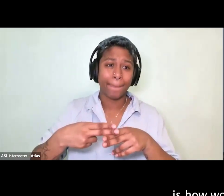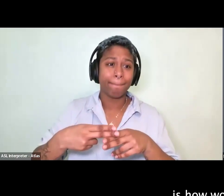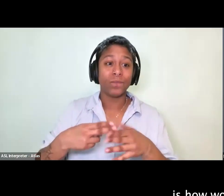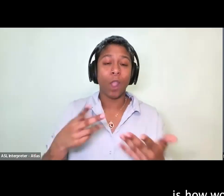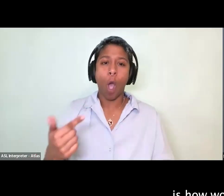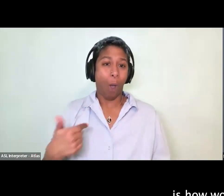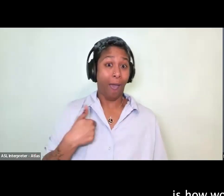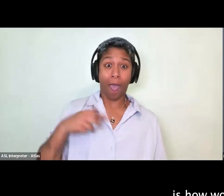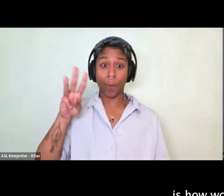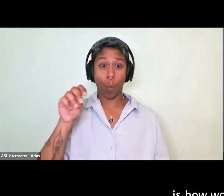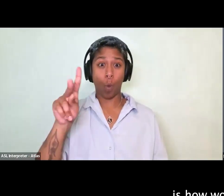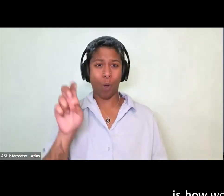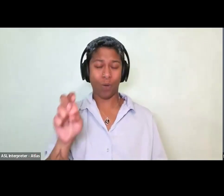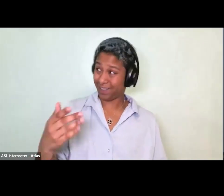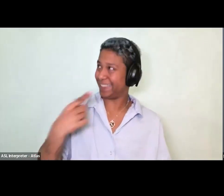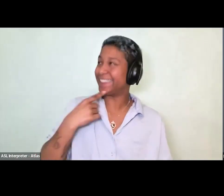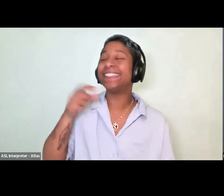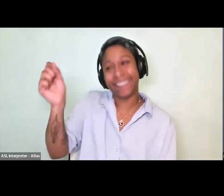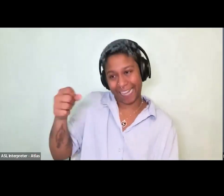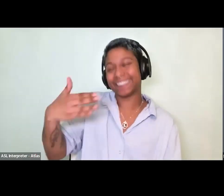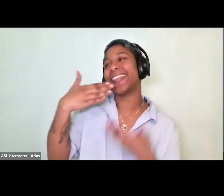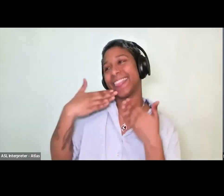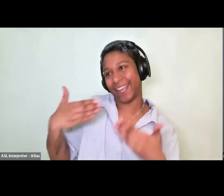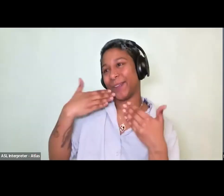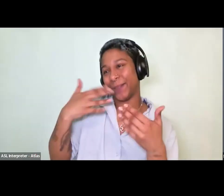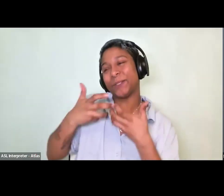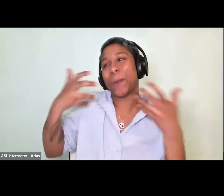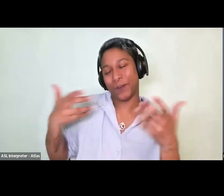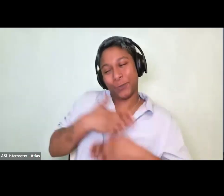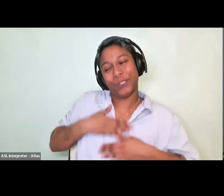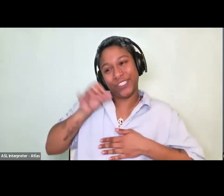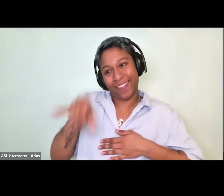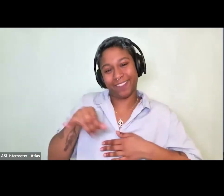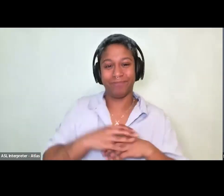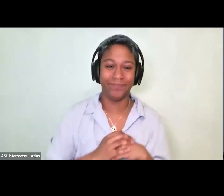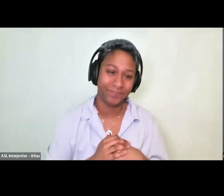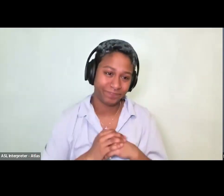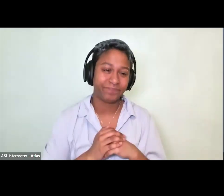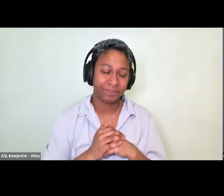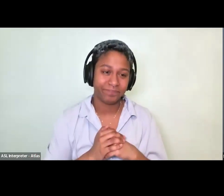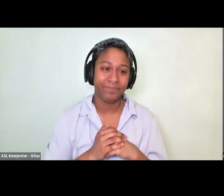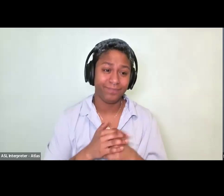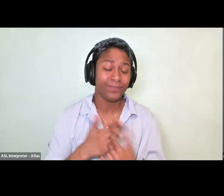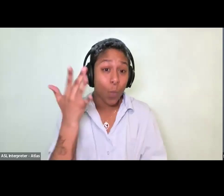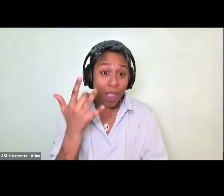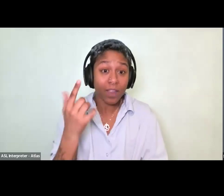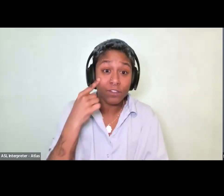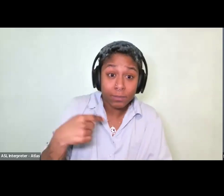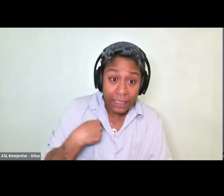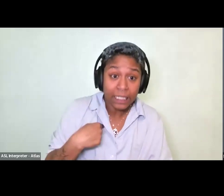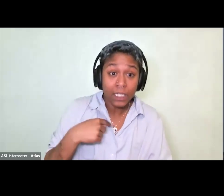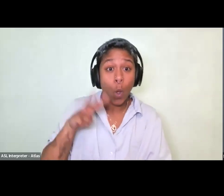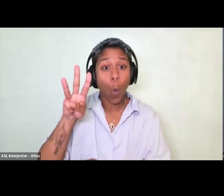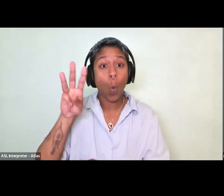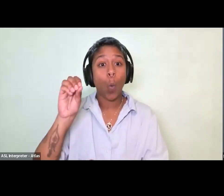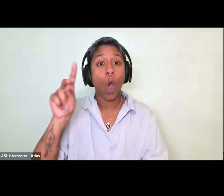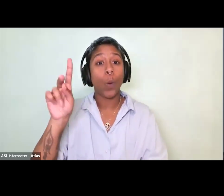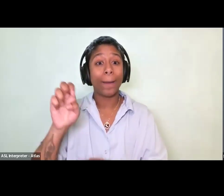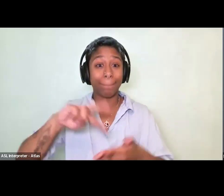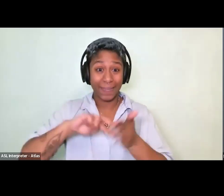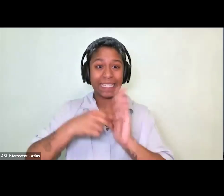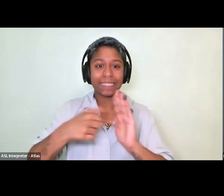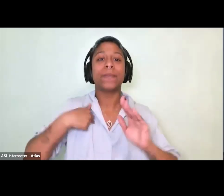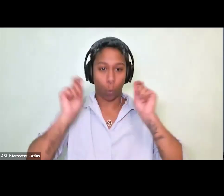I was, and I said, yes, thank you very much. I appreciate that. Because to me, woke means that I'm awake. That's what the